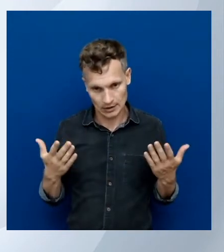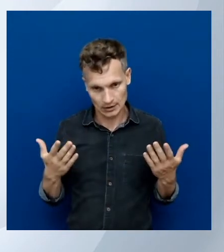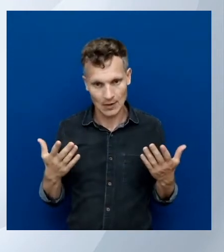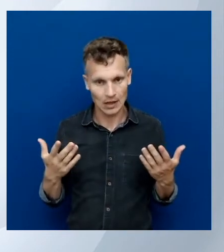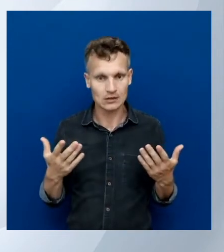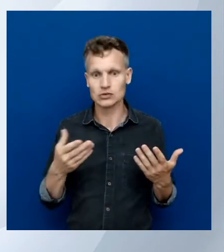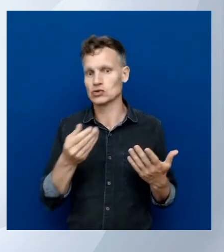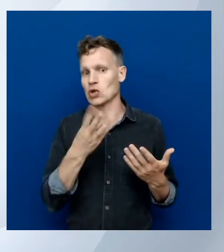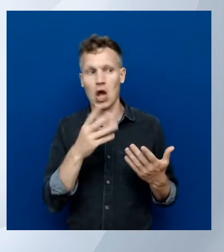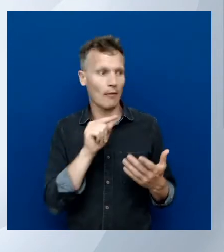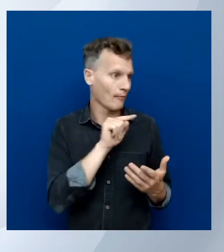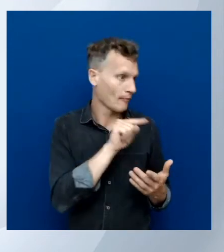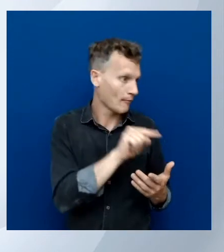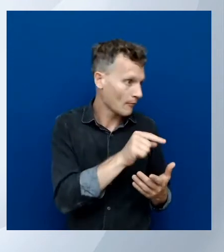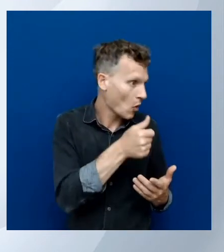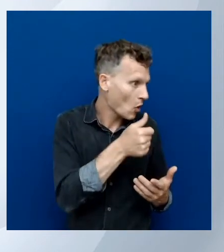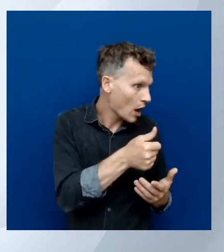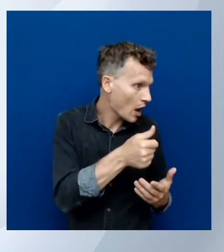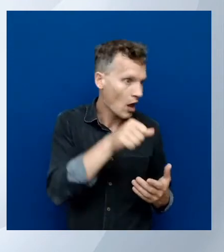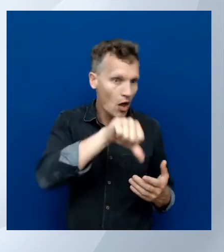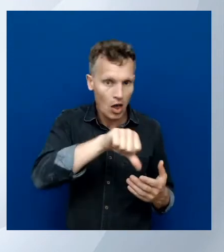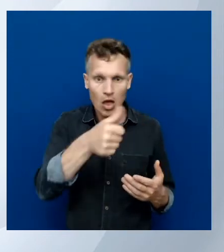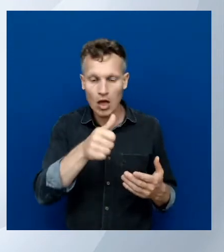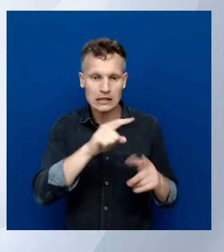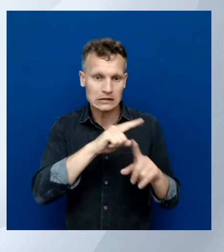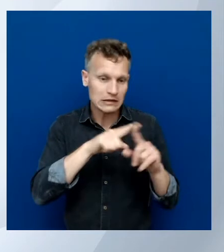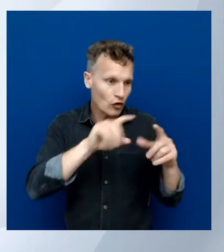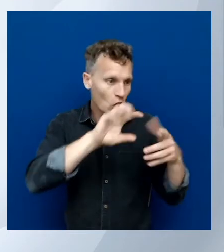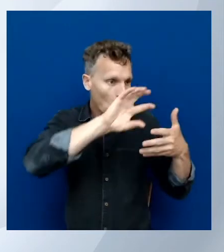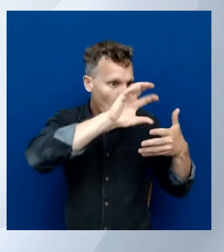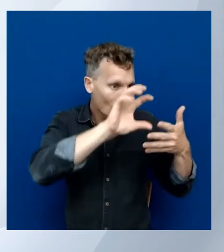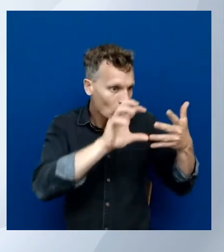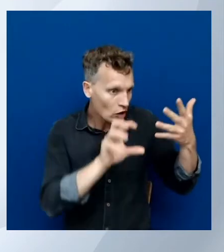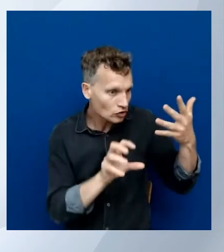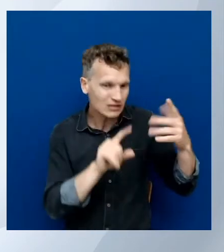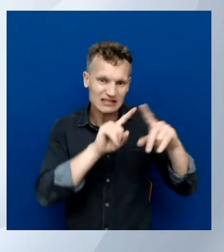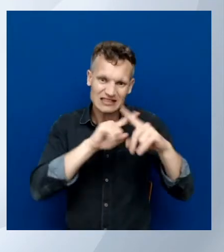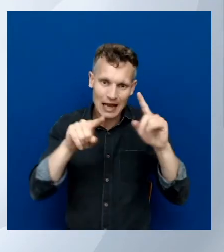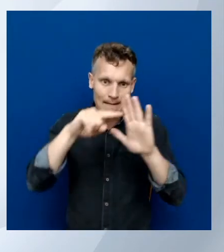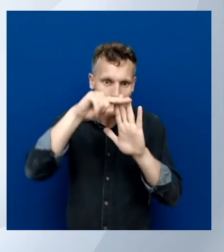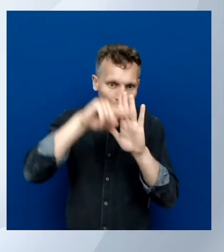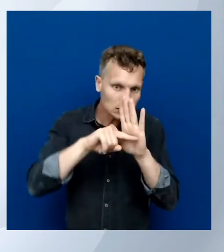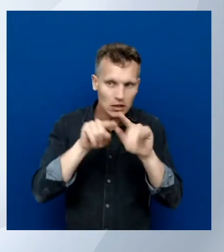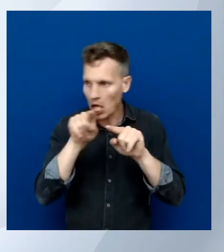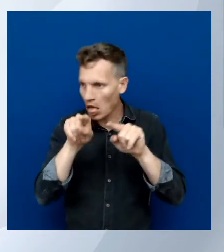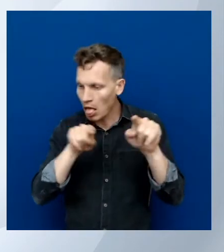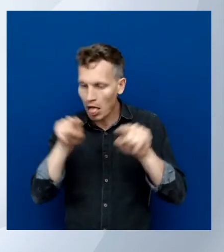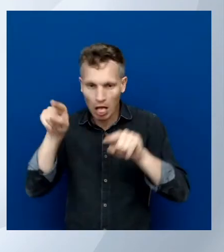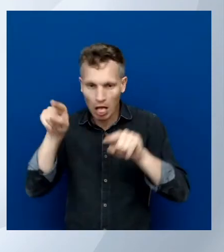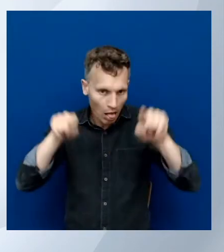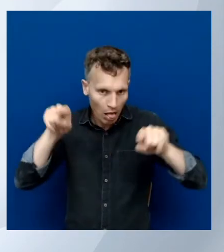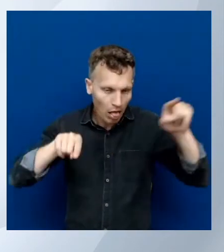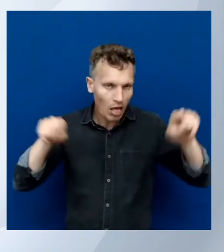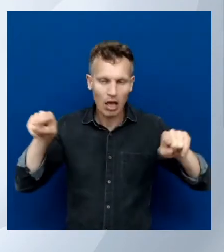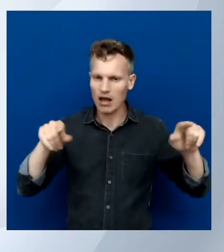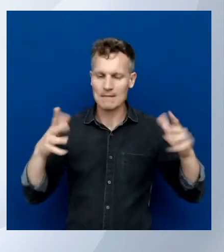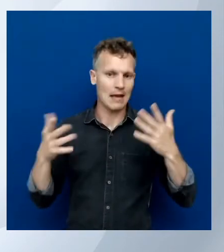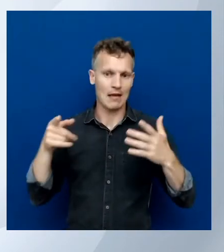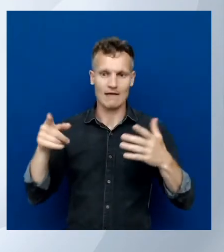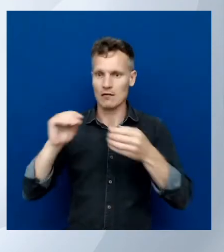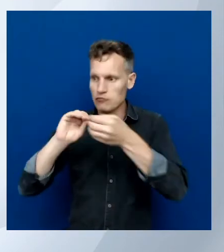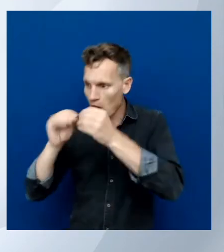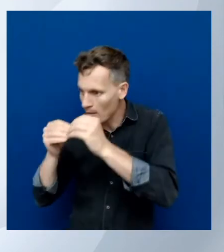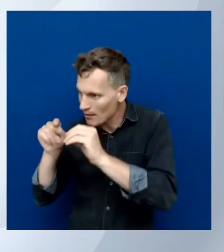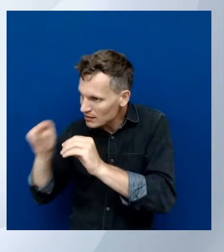the same configuration or the same policies. You still might have issues with different configurations